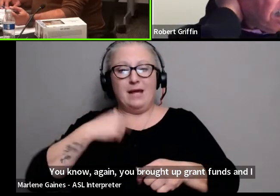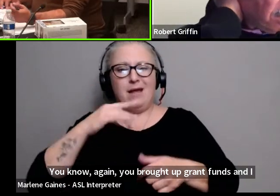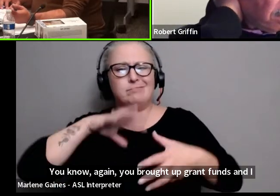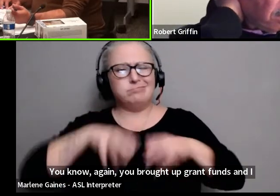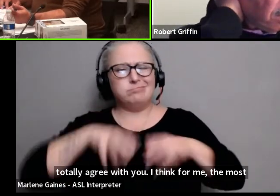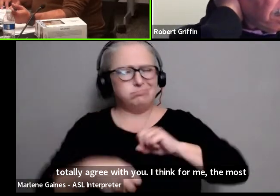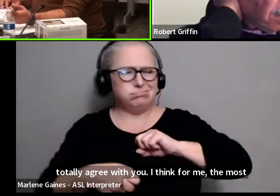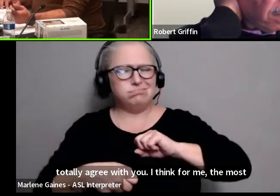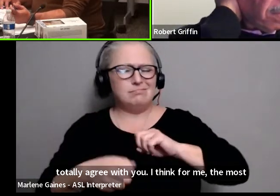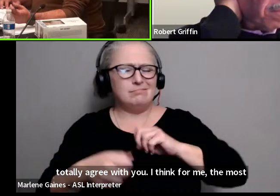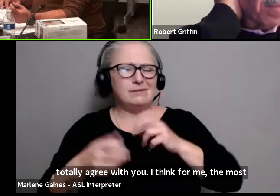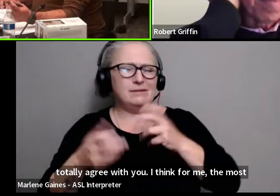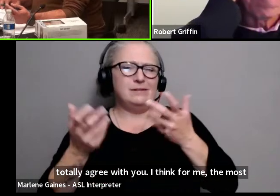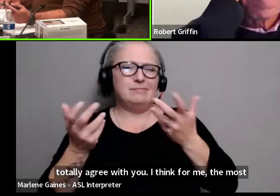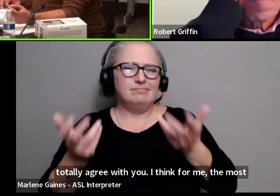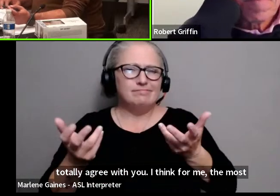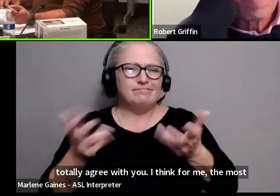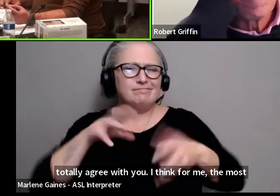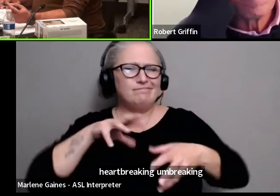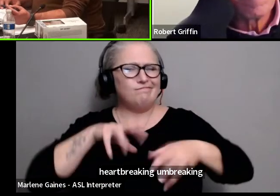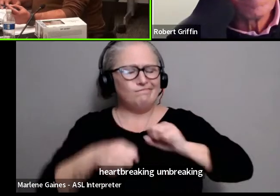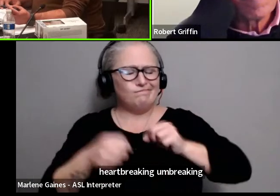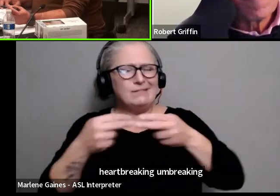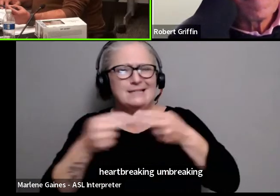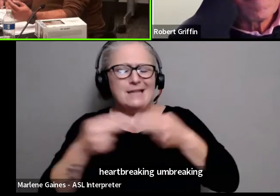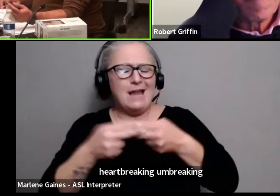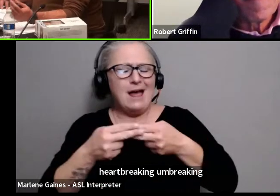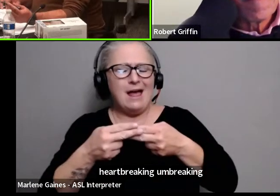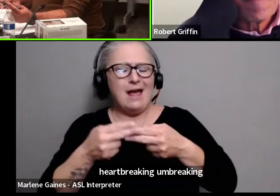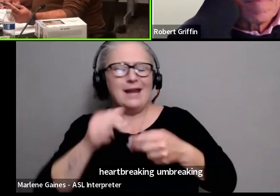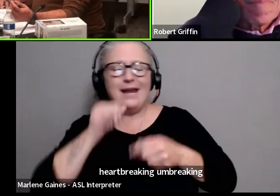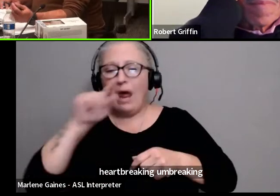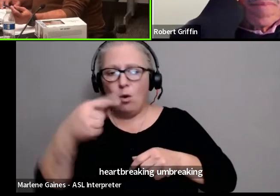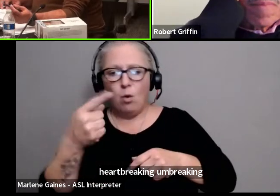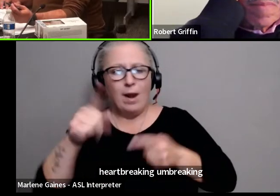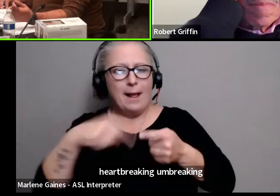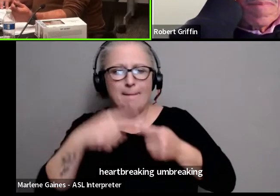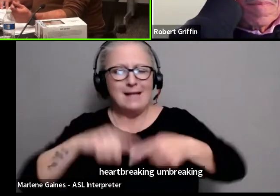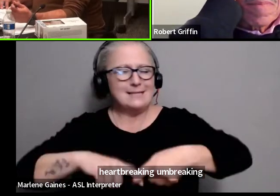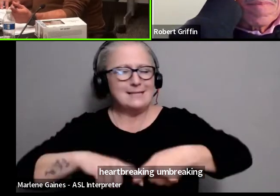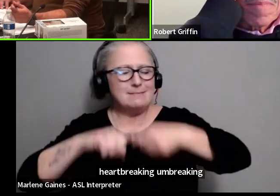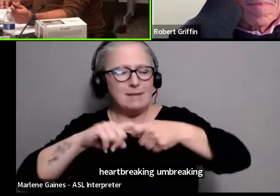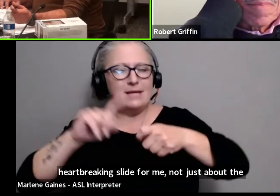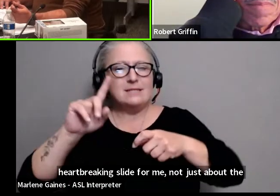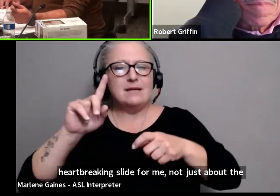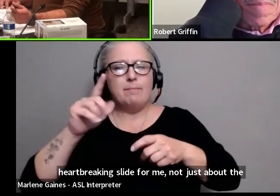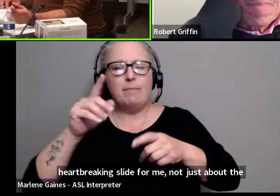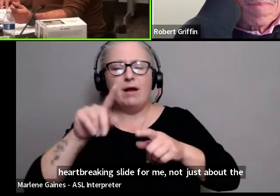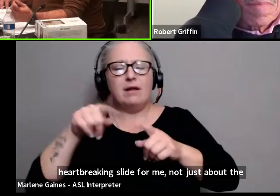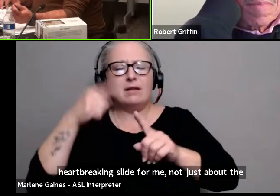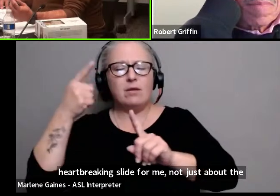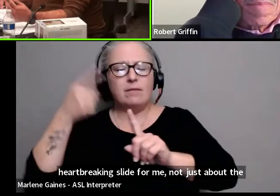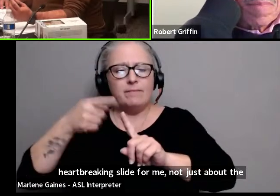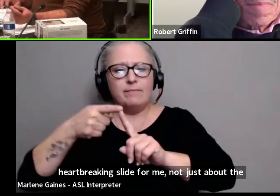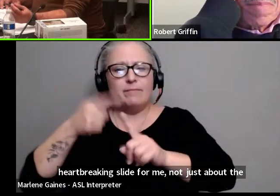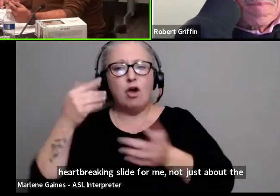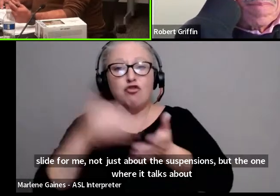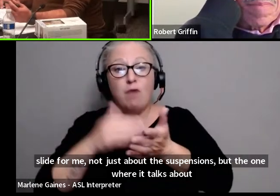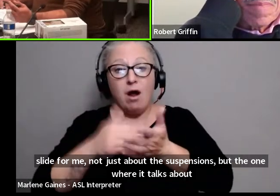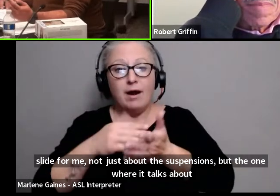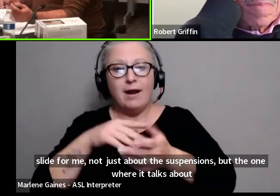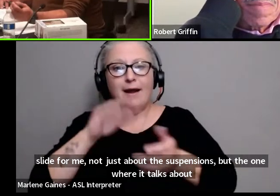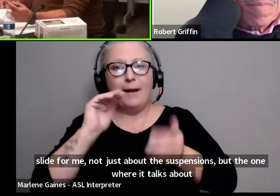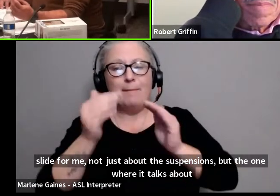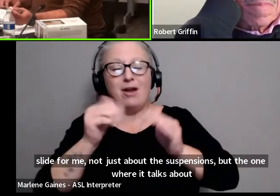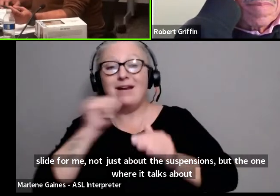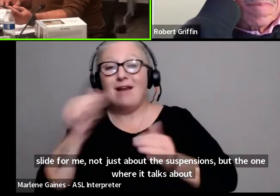heartbreaking heartbreaking slide for me, not just about the suspensions, but the one where it talks about chronic versus non-chronic,